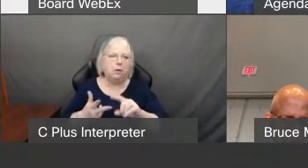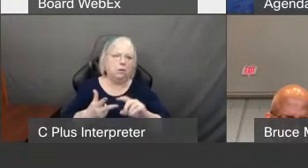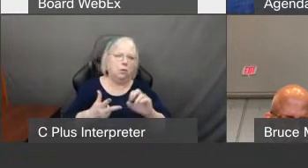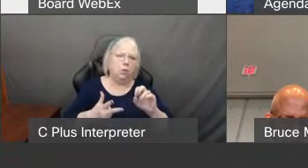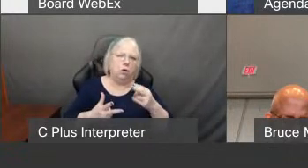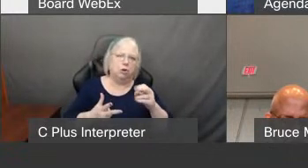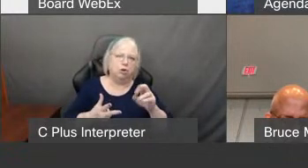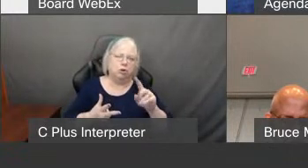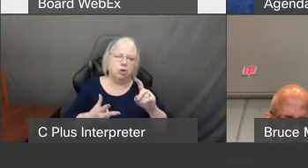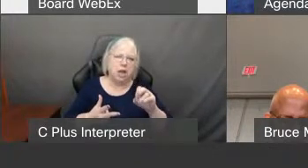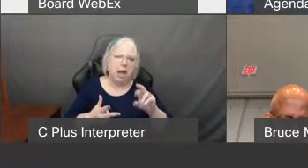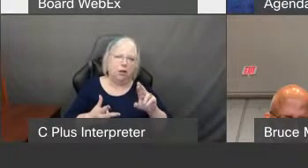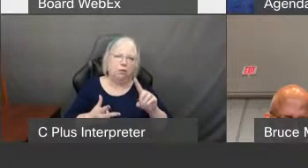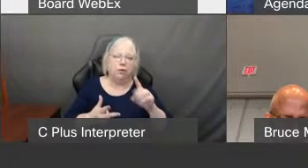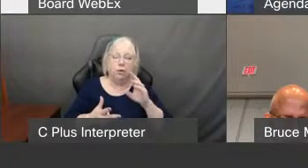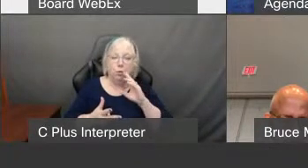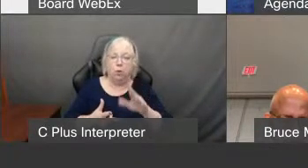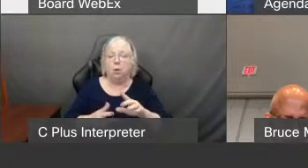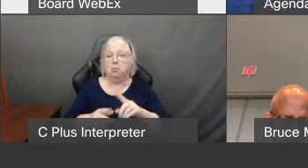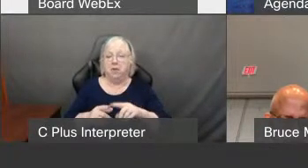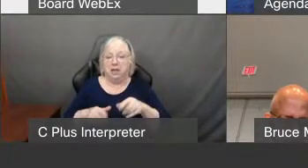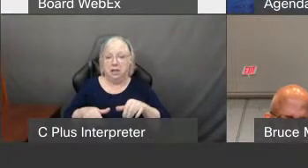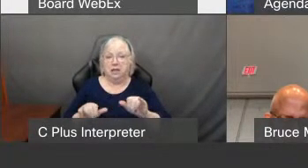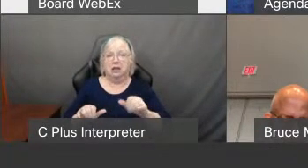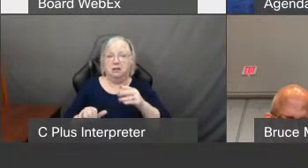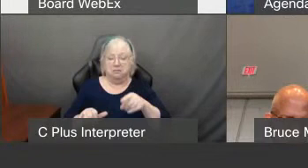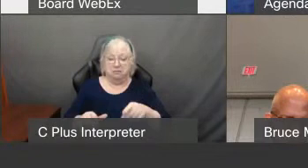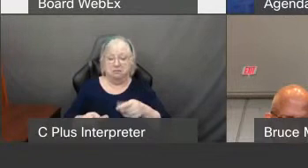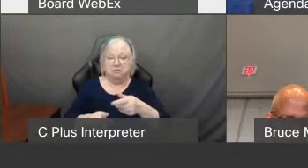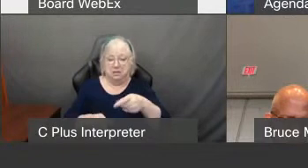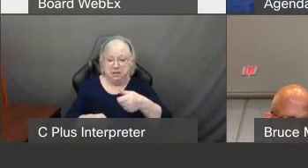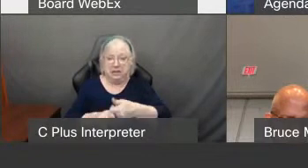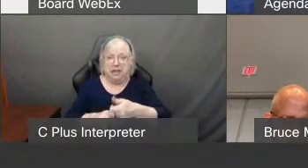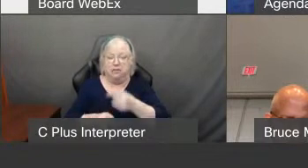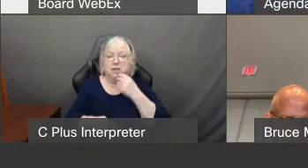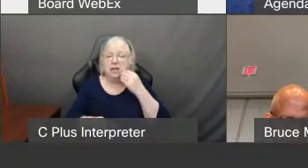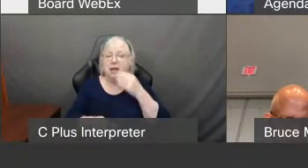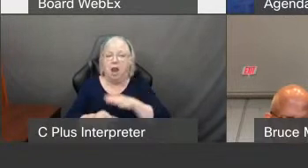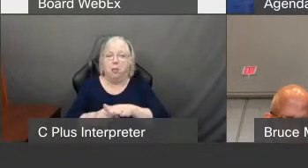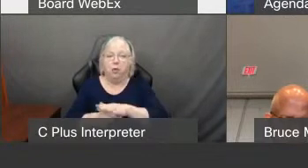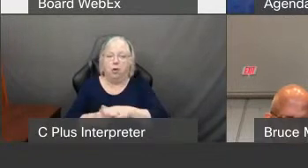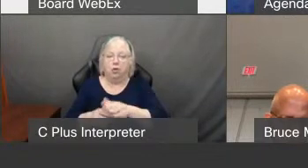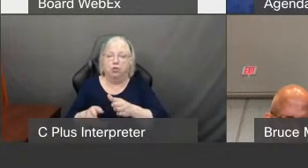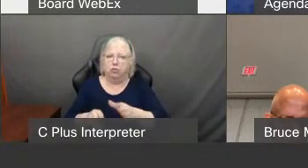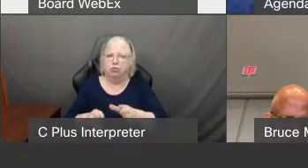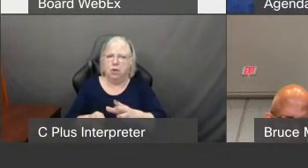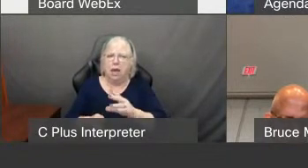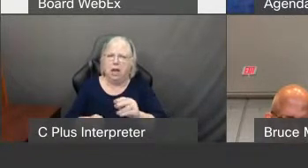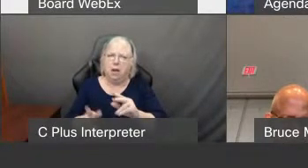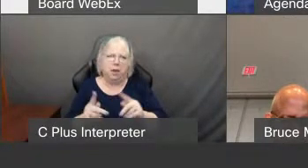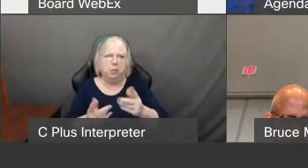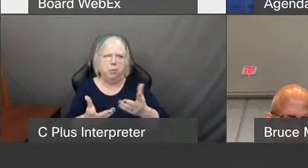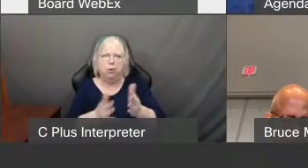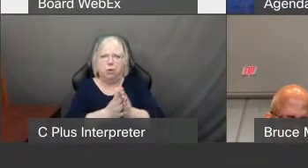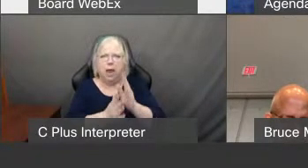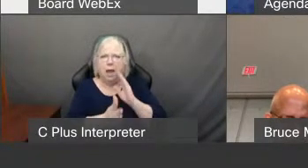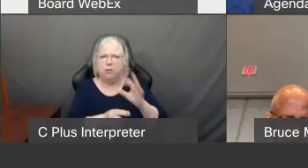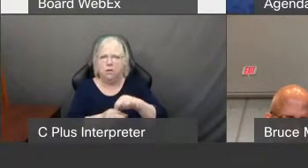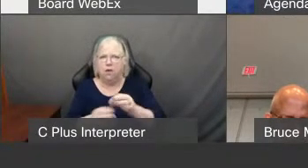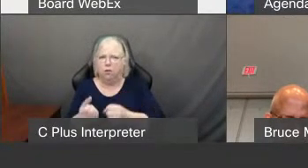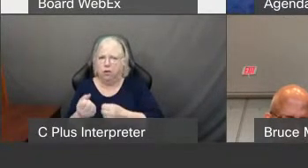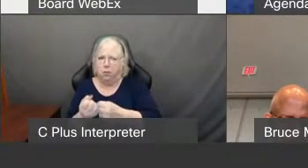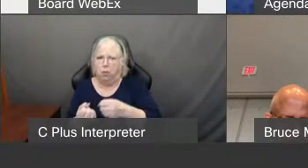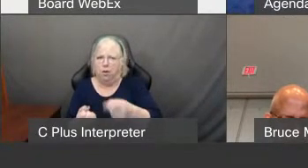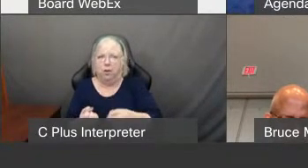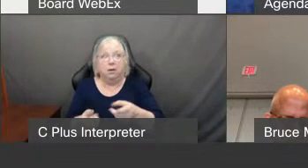would. But it's a neighborhood street, and people, the people we're asking to vote for this live on those streets. And I've just